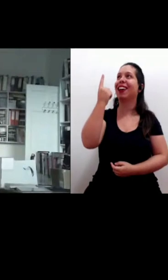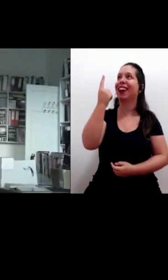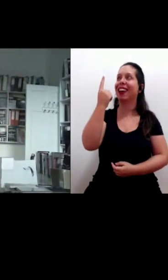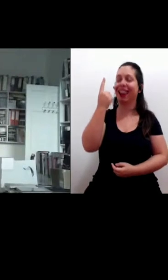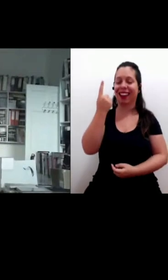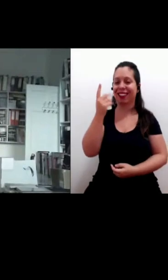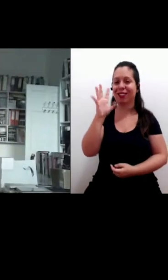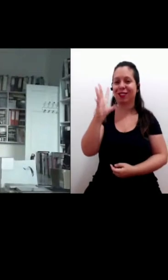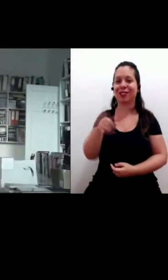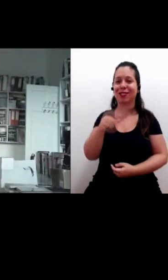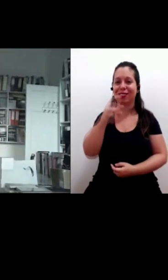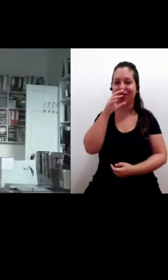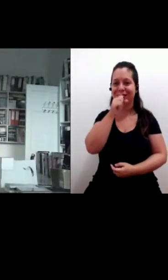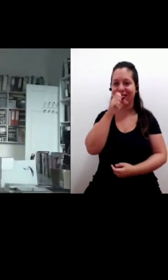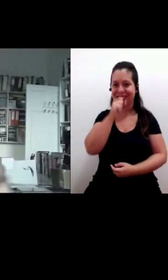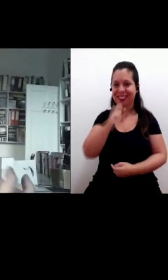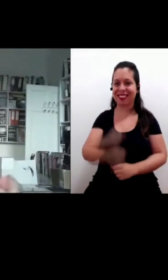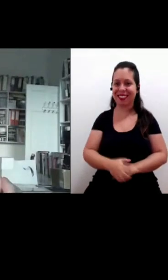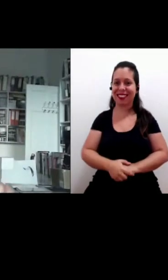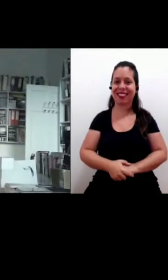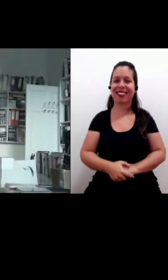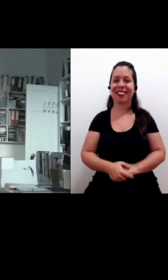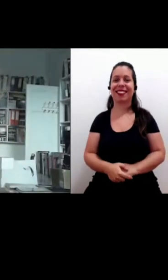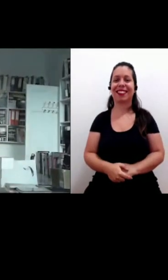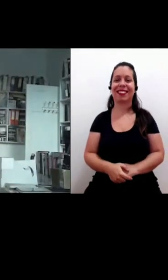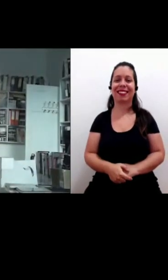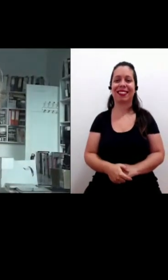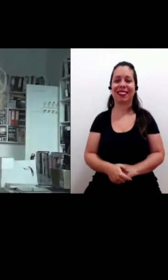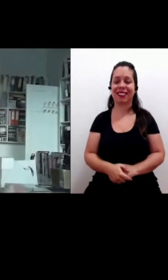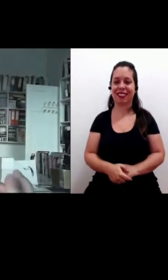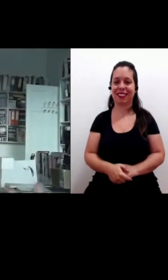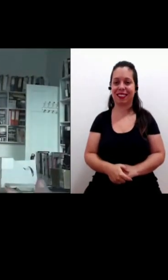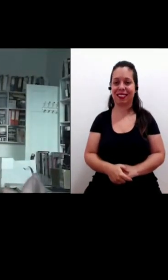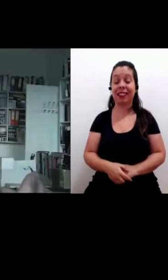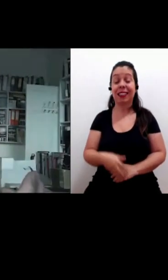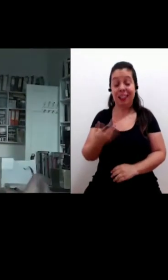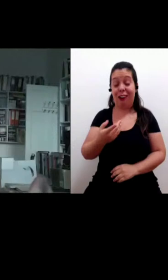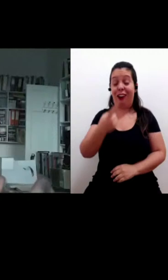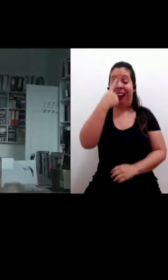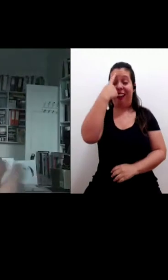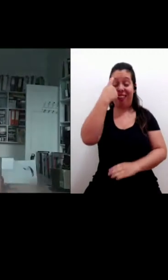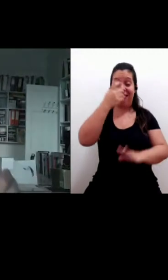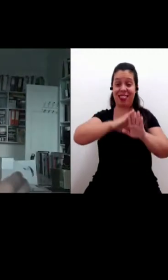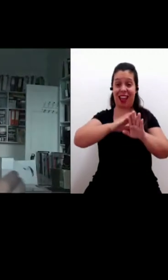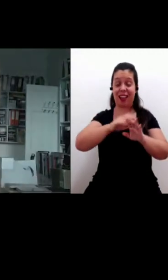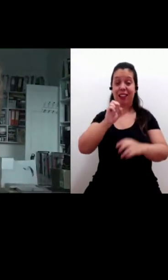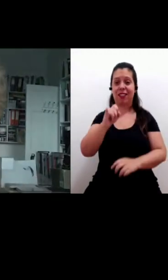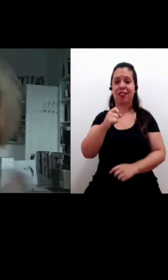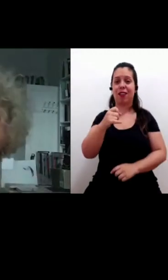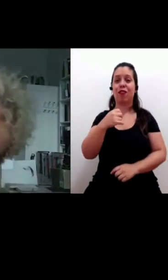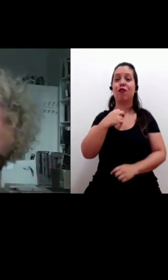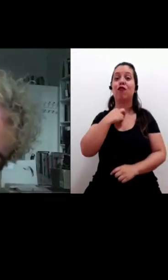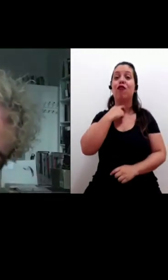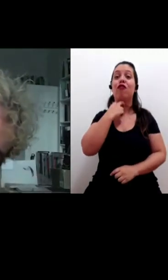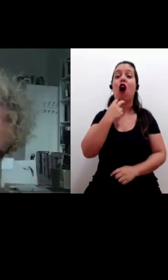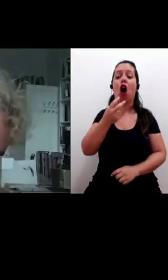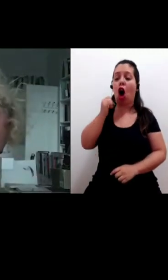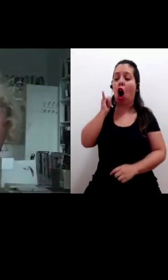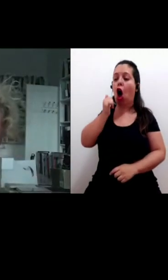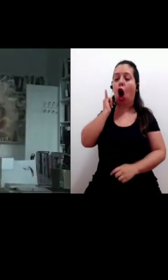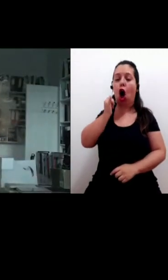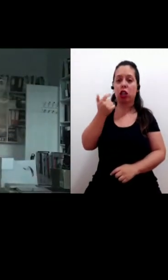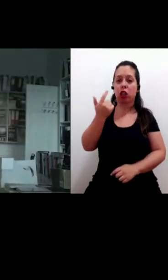But that the idea of when you've got no voice, when you've got no storytelling, you think, mm-hmm. how do you structure